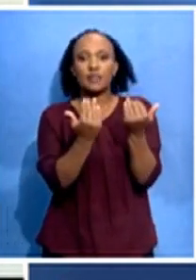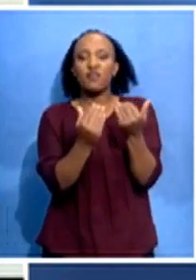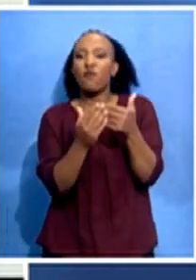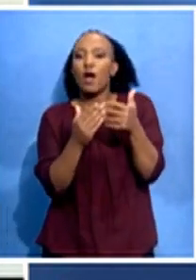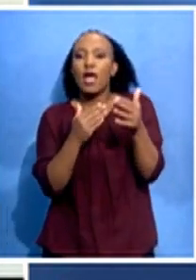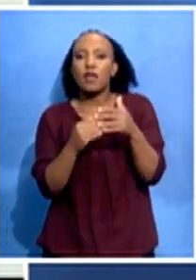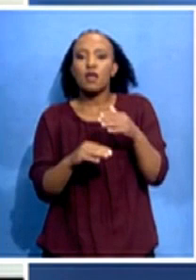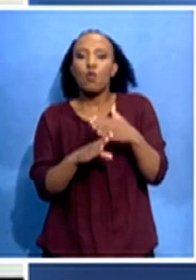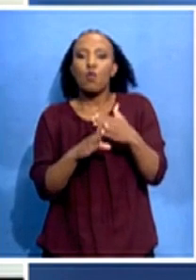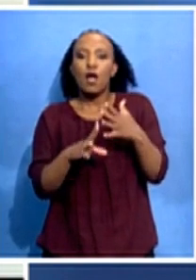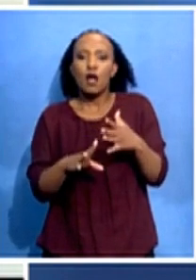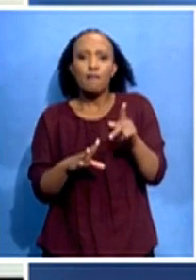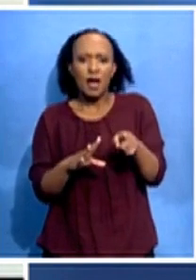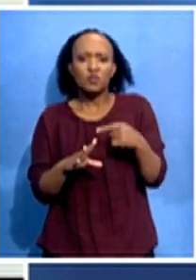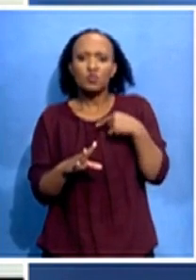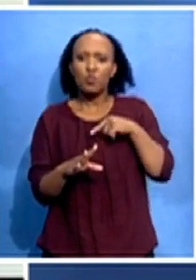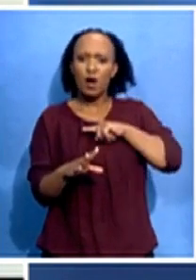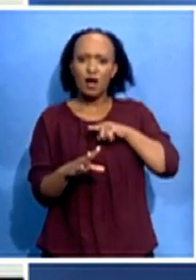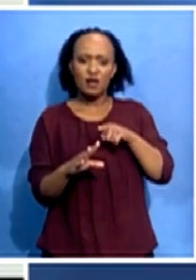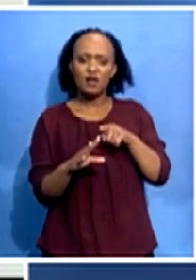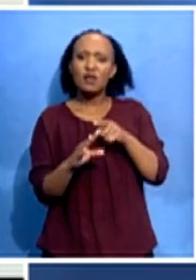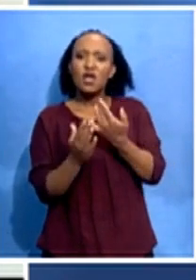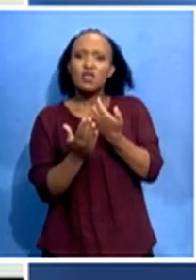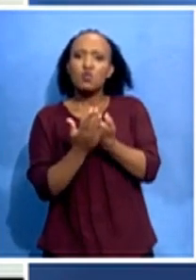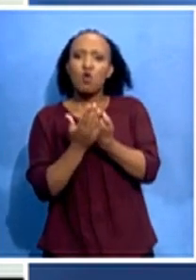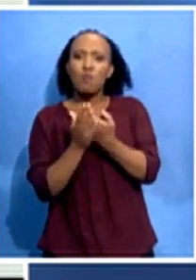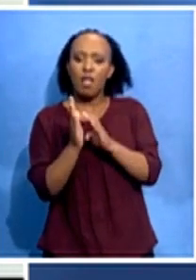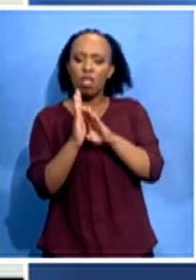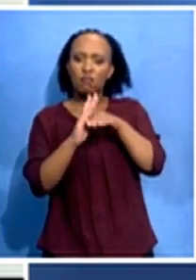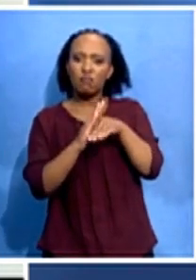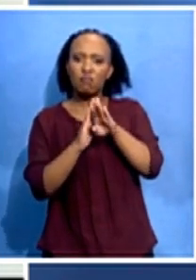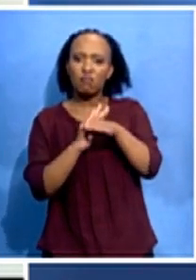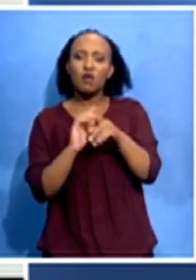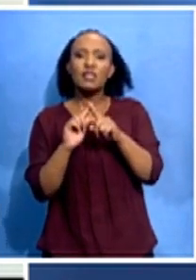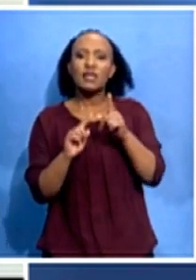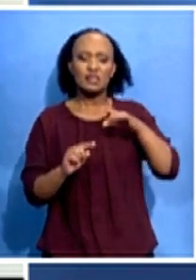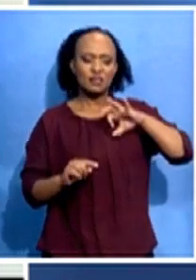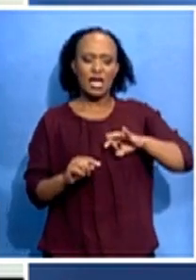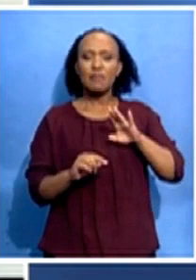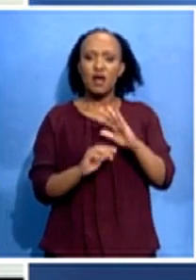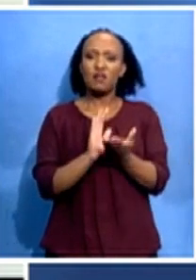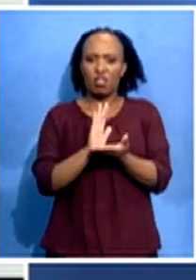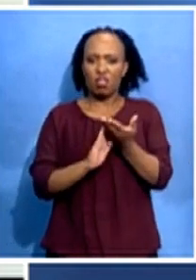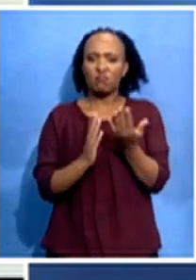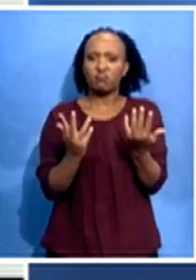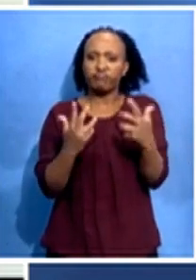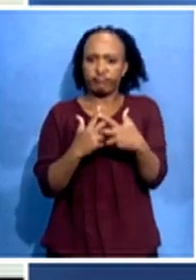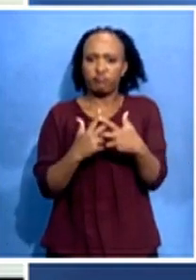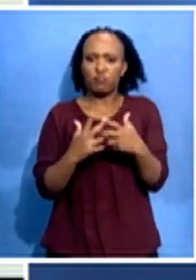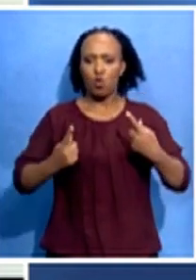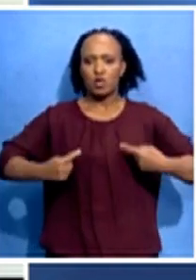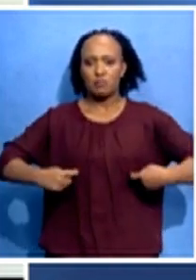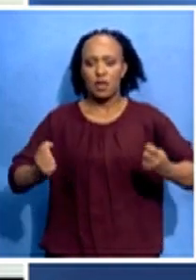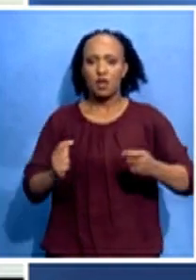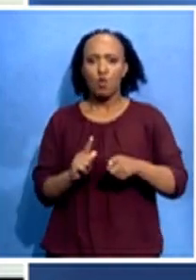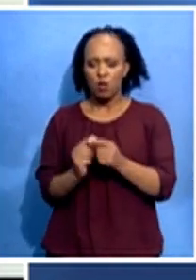of inflation. So if we talk about inflation running around the 3% level, then one would expect that. And the agreement, the third-year agreement,